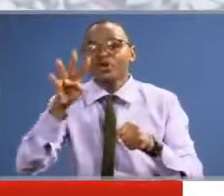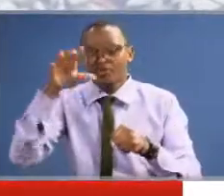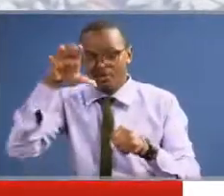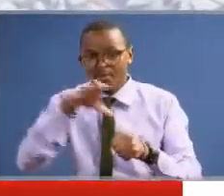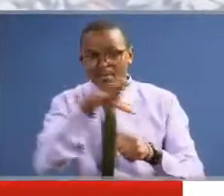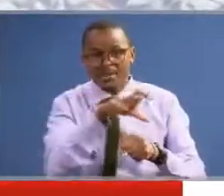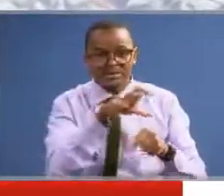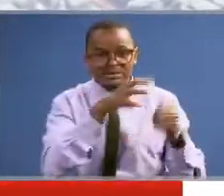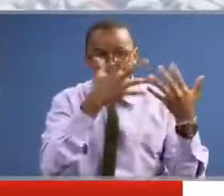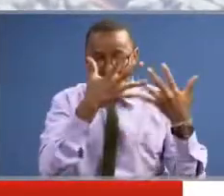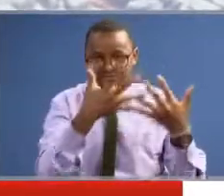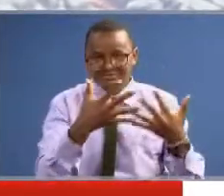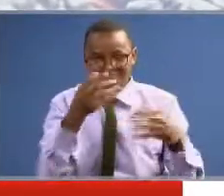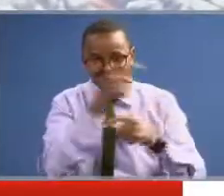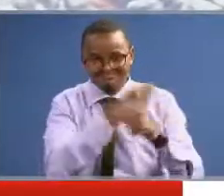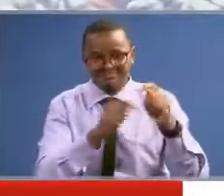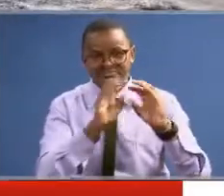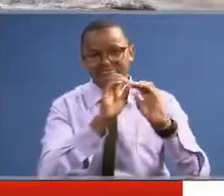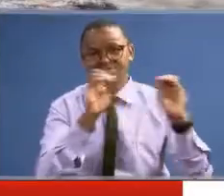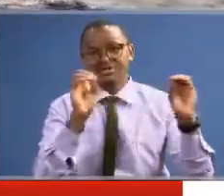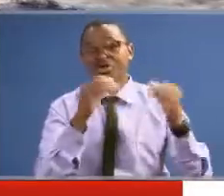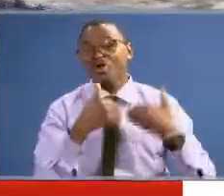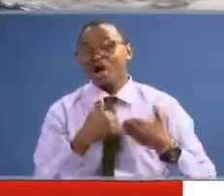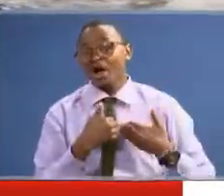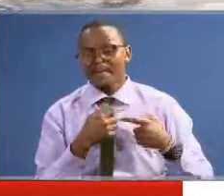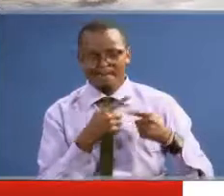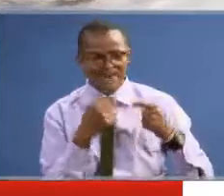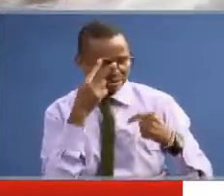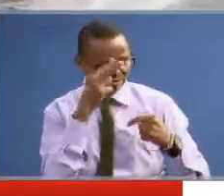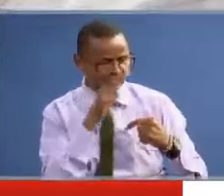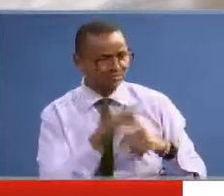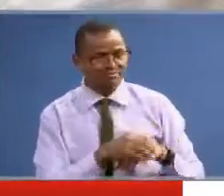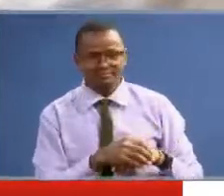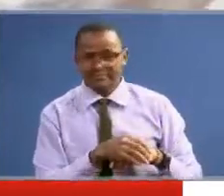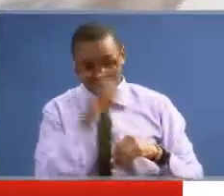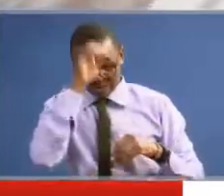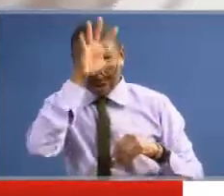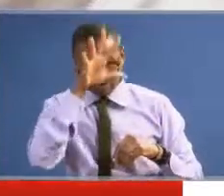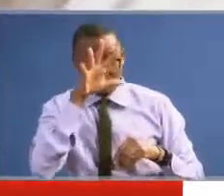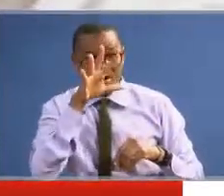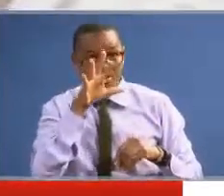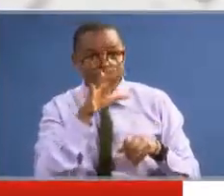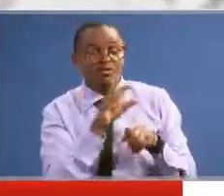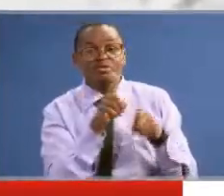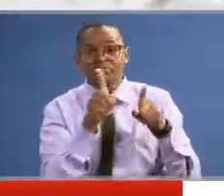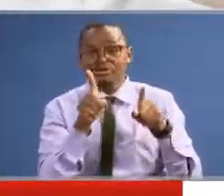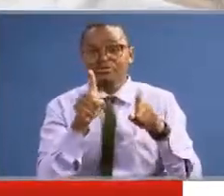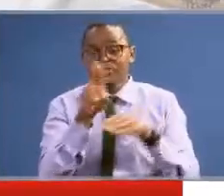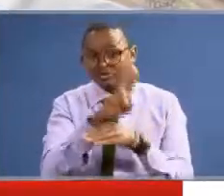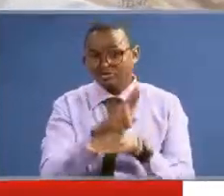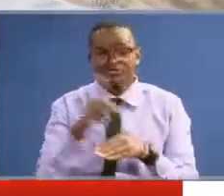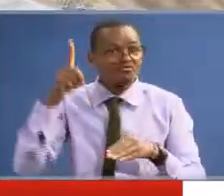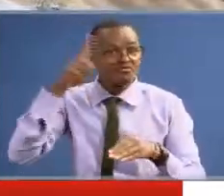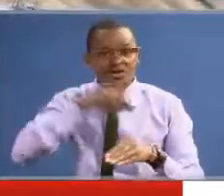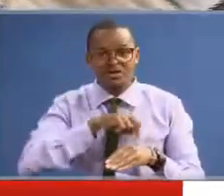market, leaving traders with nothing to cling on but to watch in dismay as what they had toiled for is consumed.